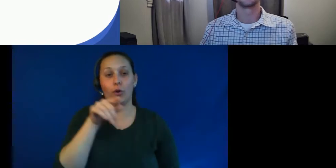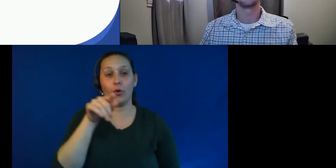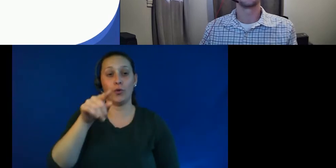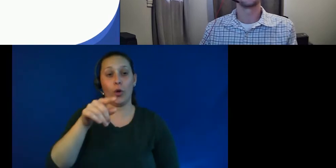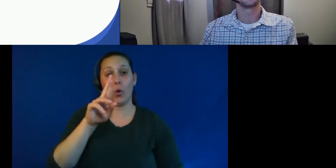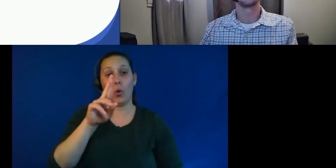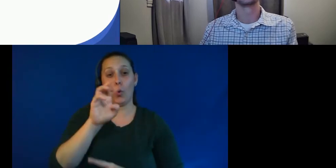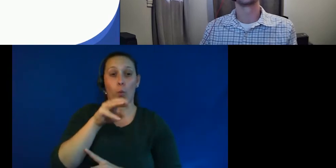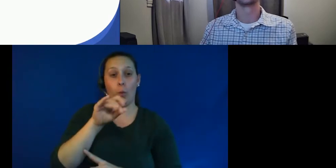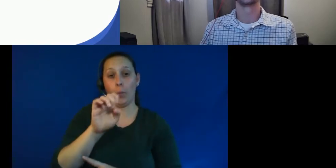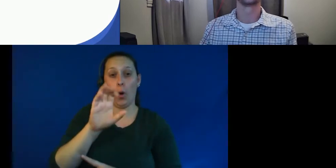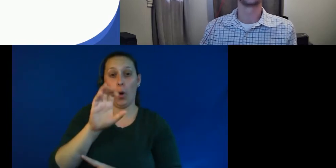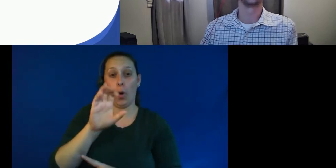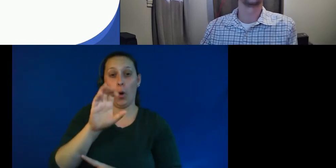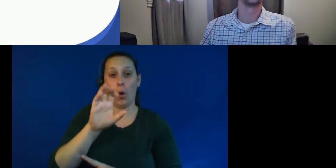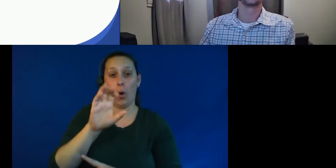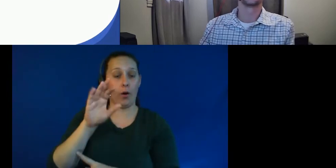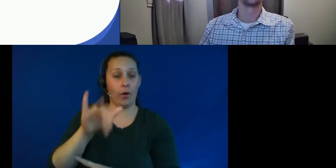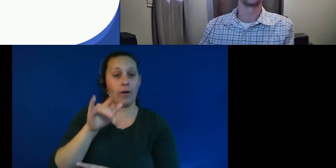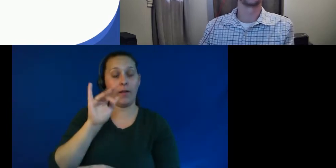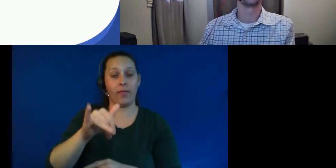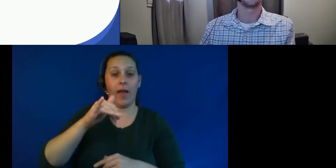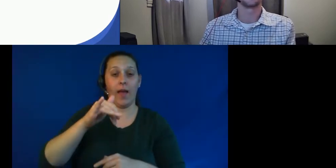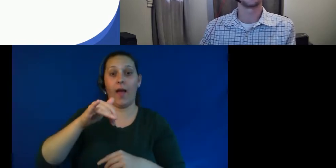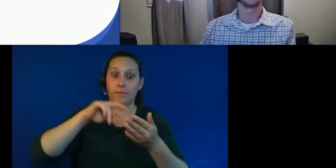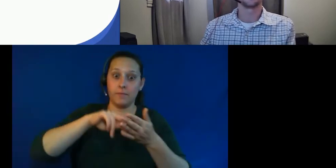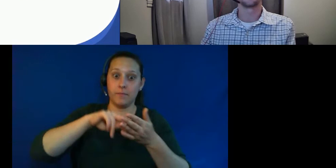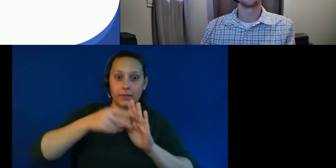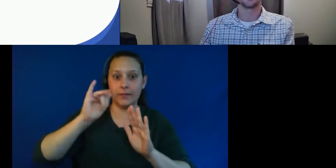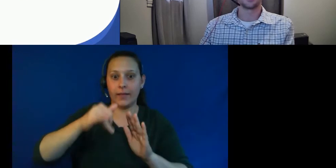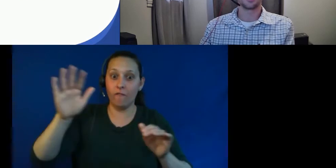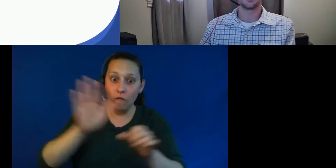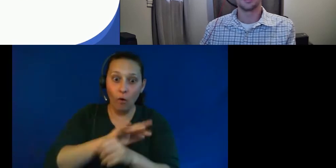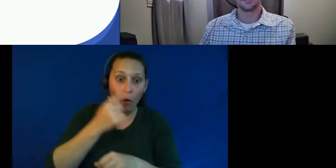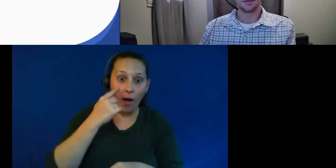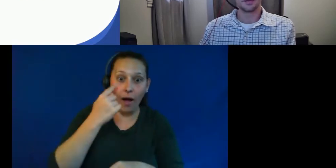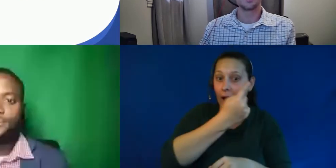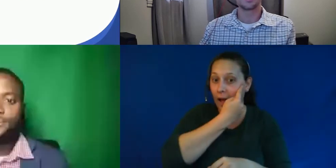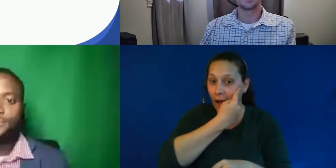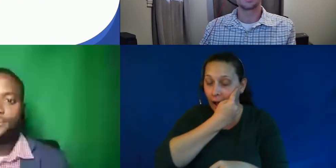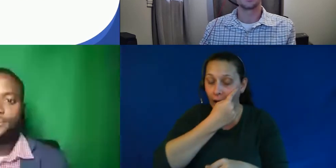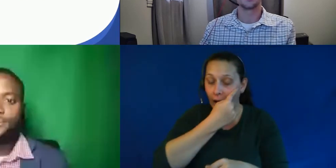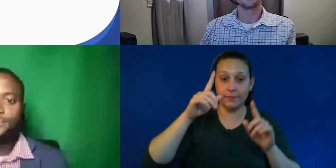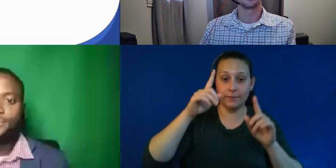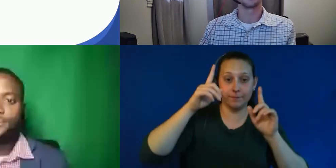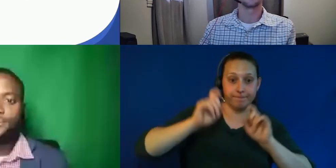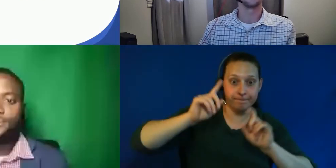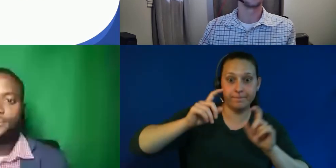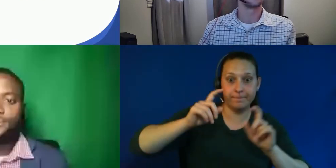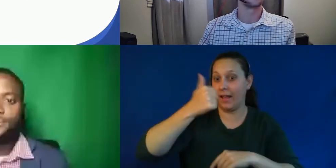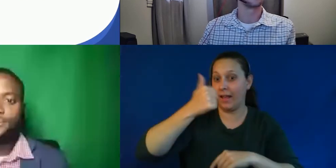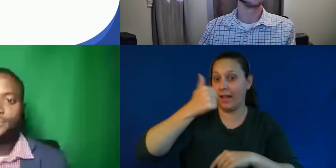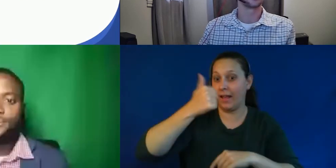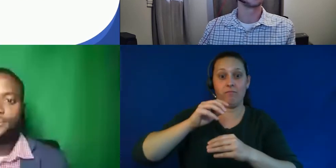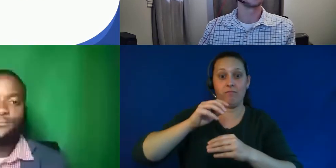service platform that enables people to receive full comprehensive eye exams anywhere in the country from an optometrist that's not physically